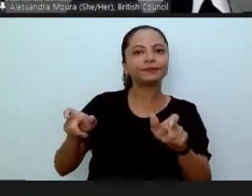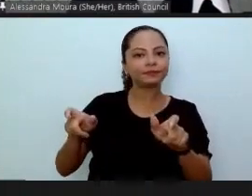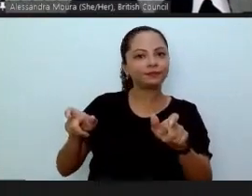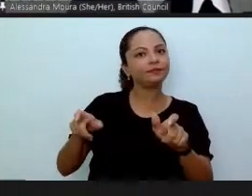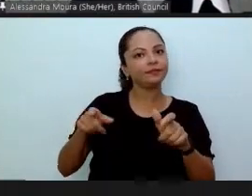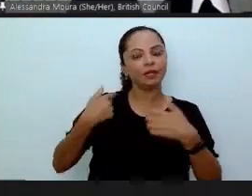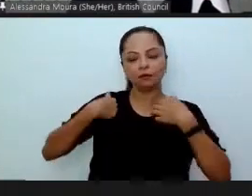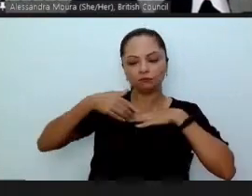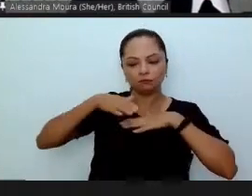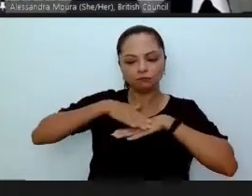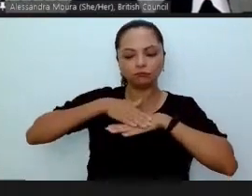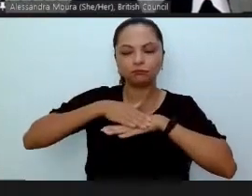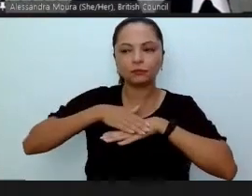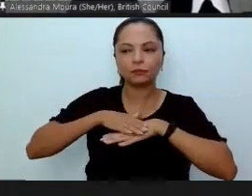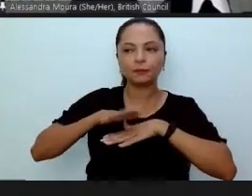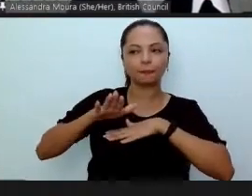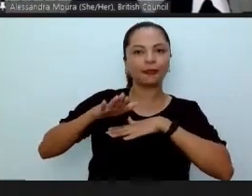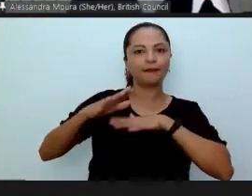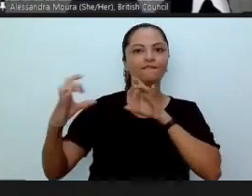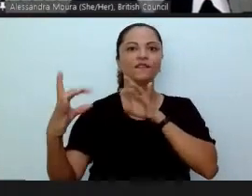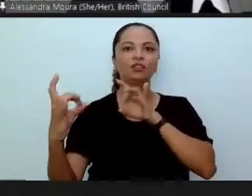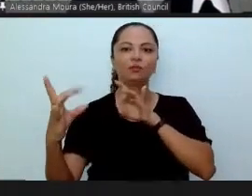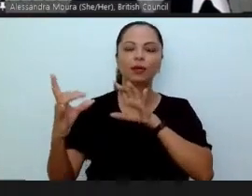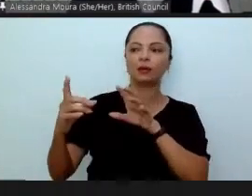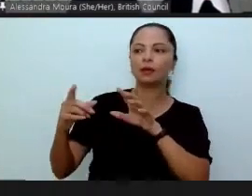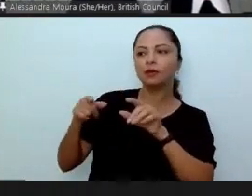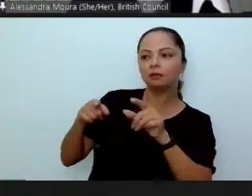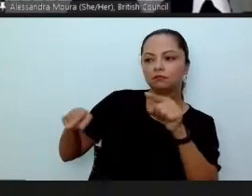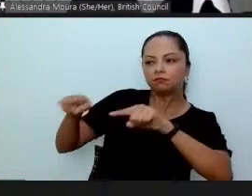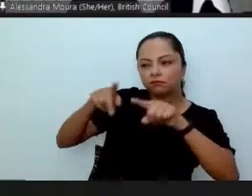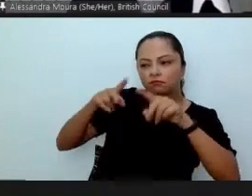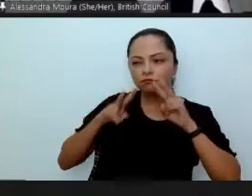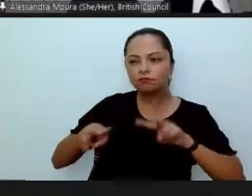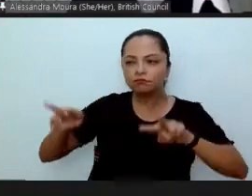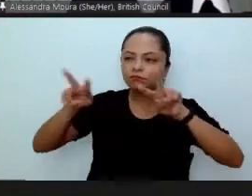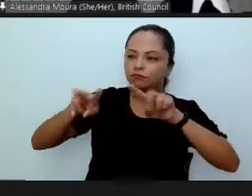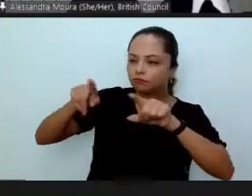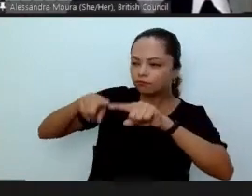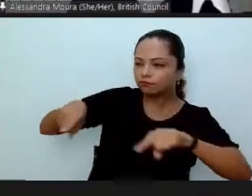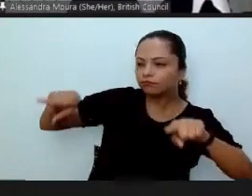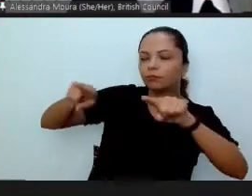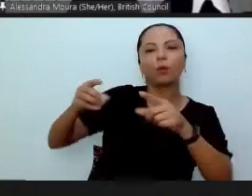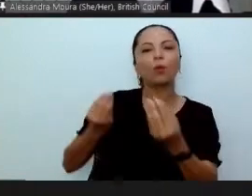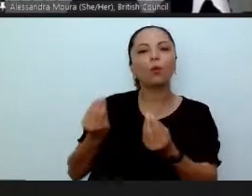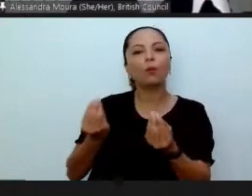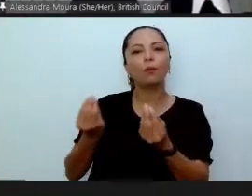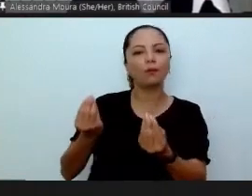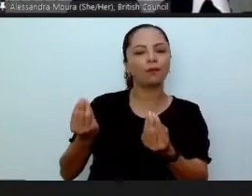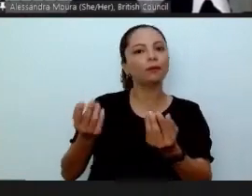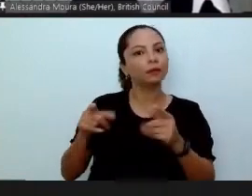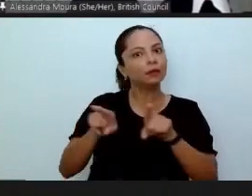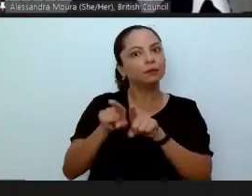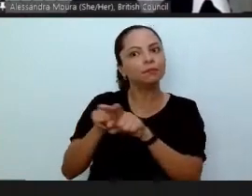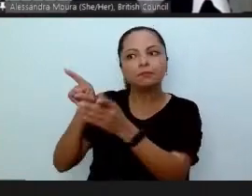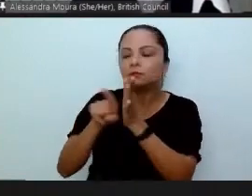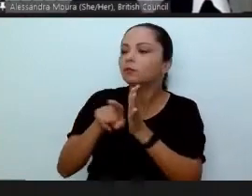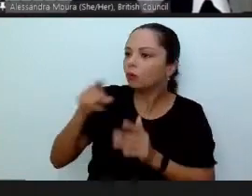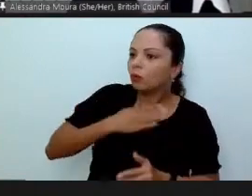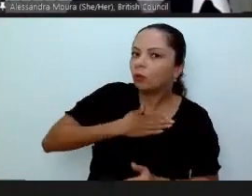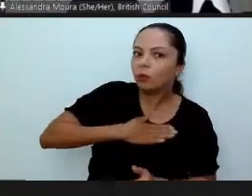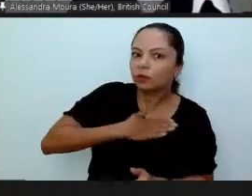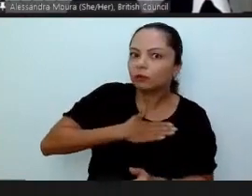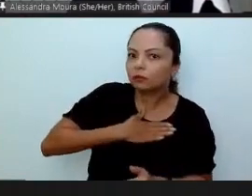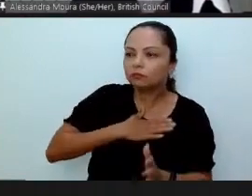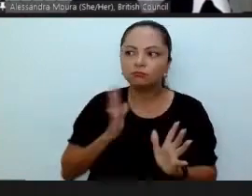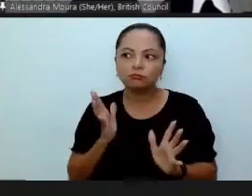react to it. And just by asking them as well, did you like that? Would you like to do more of it? Would you like to do something